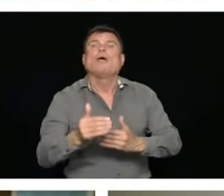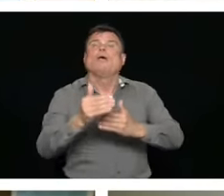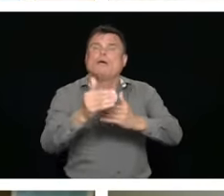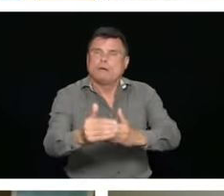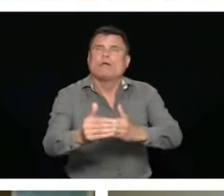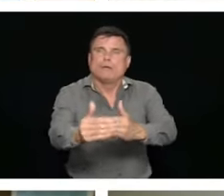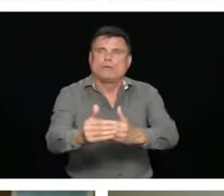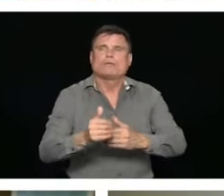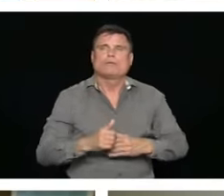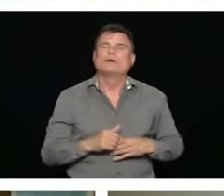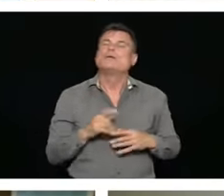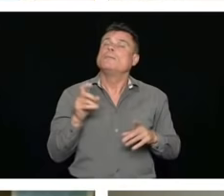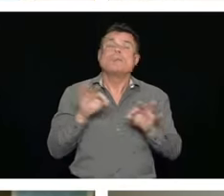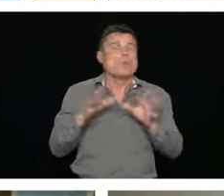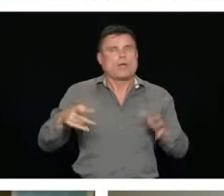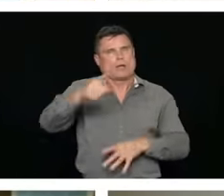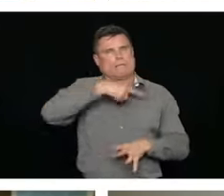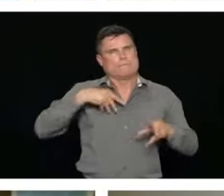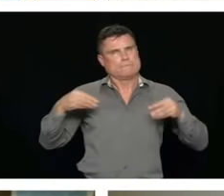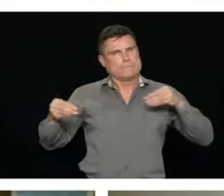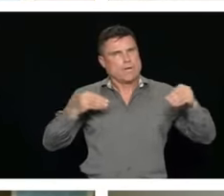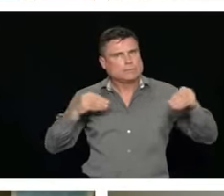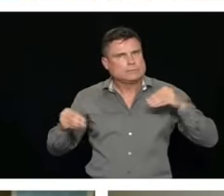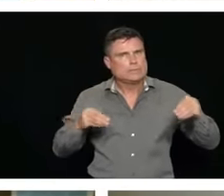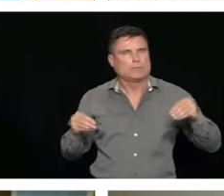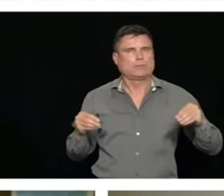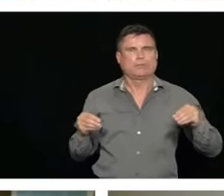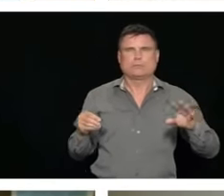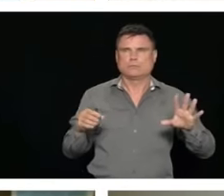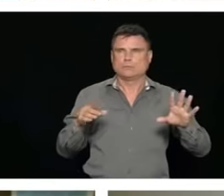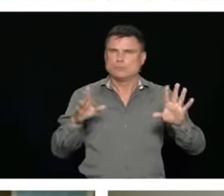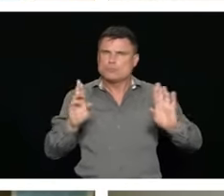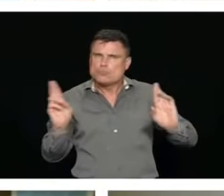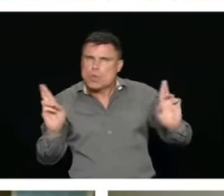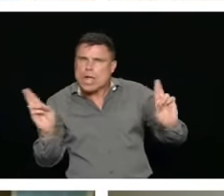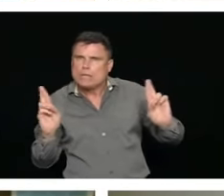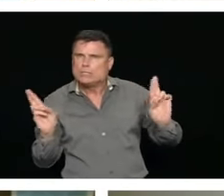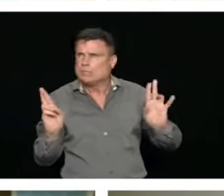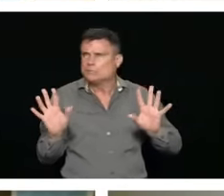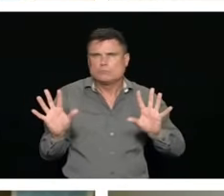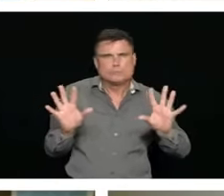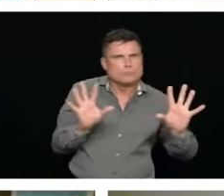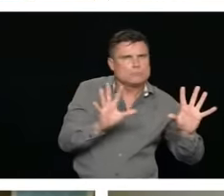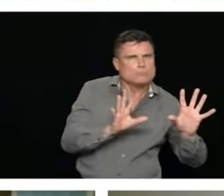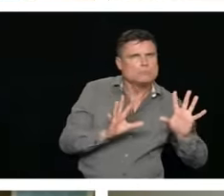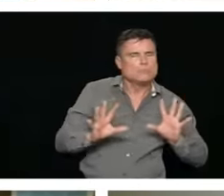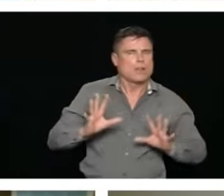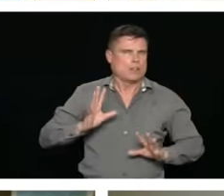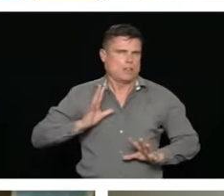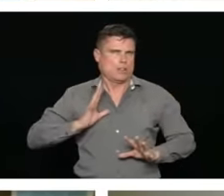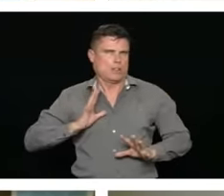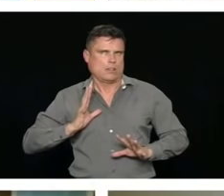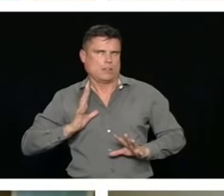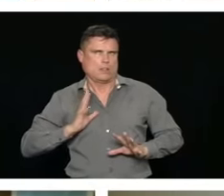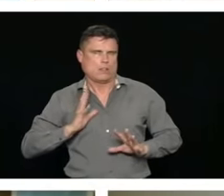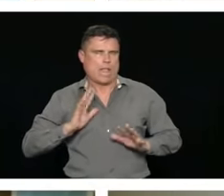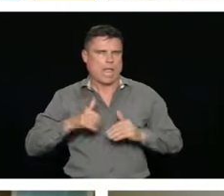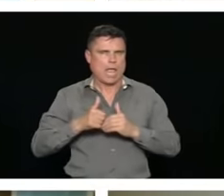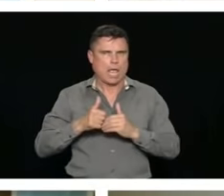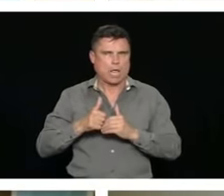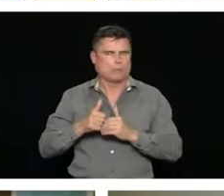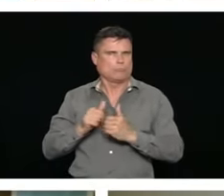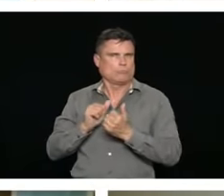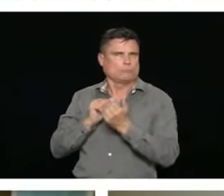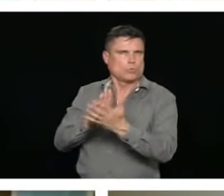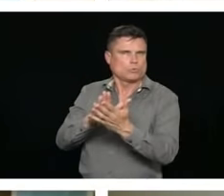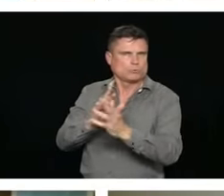to respond when that happens. It's on all of us. This is a collective effort. And we've come so far in BC because we've taken